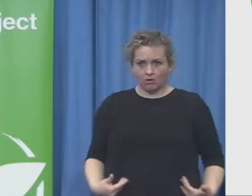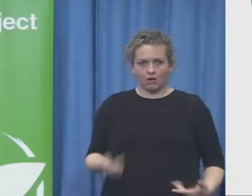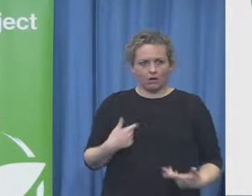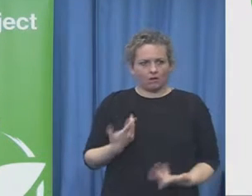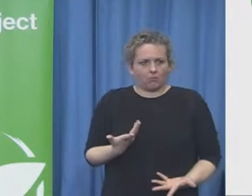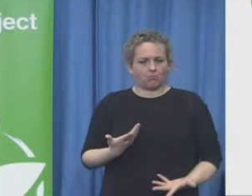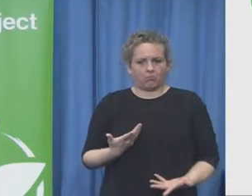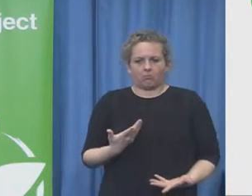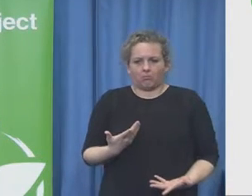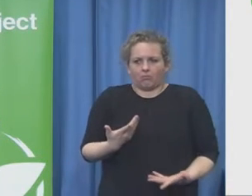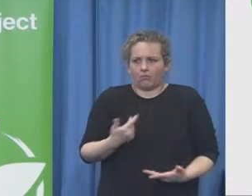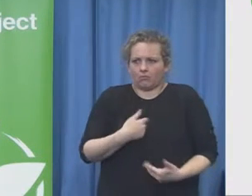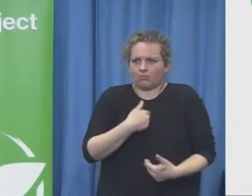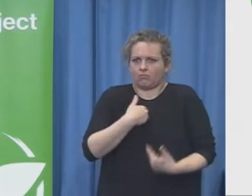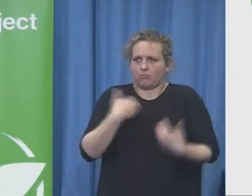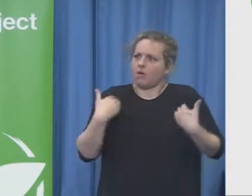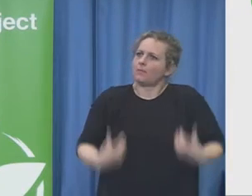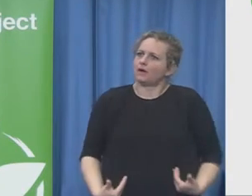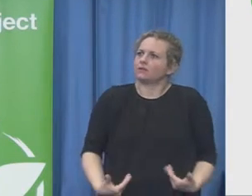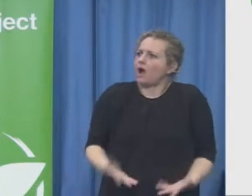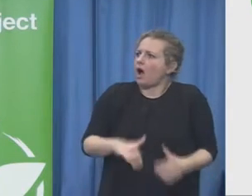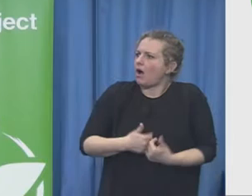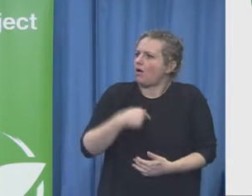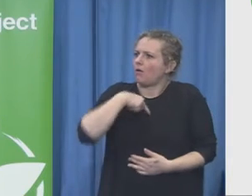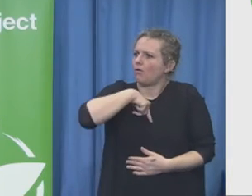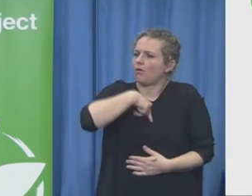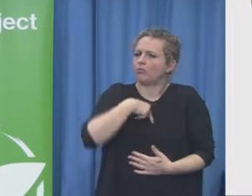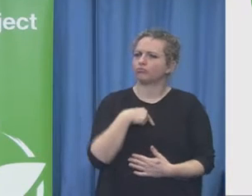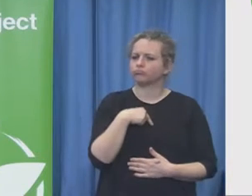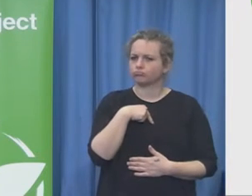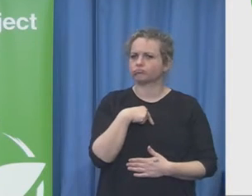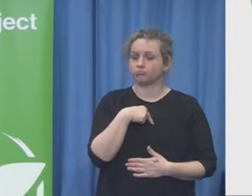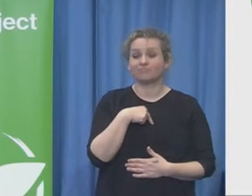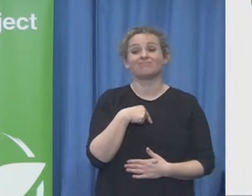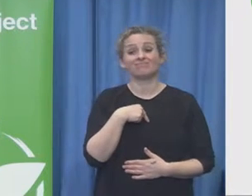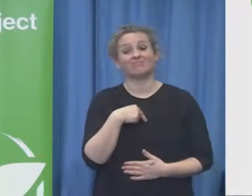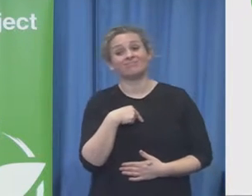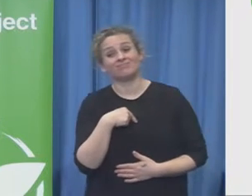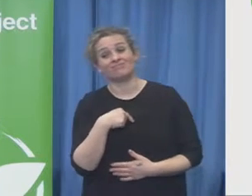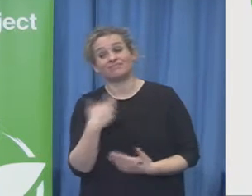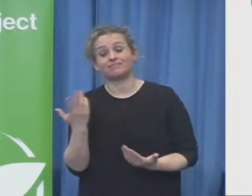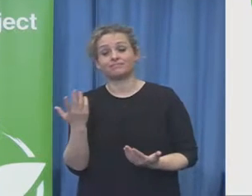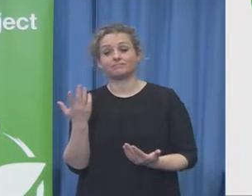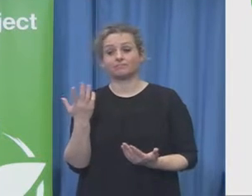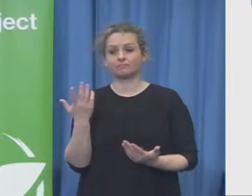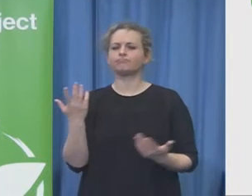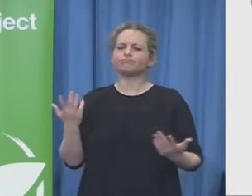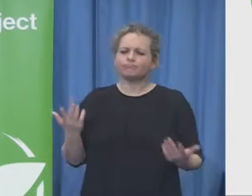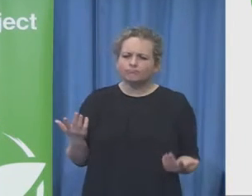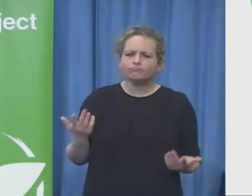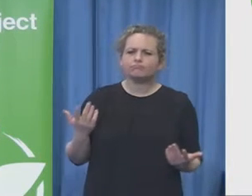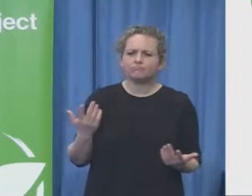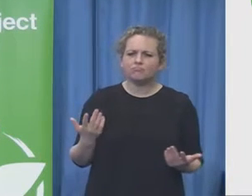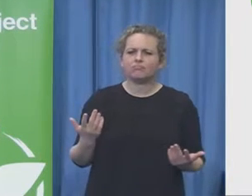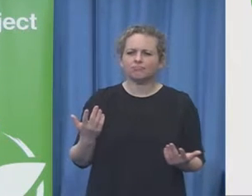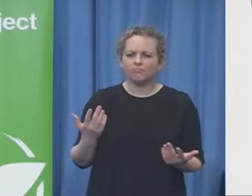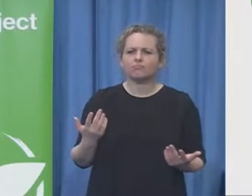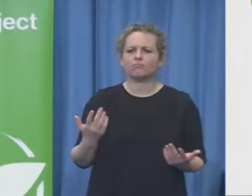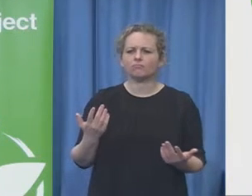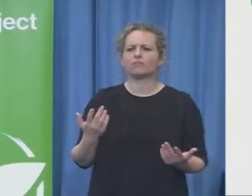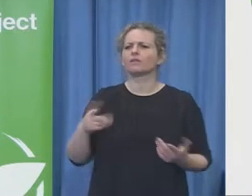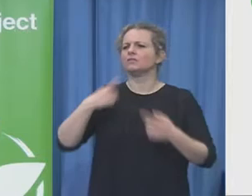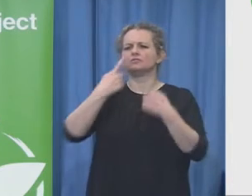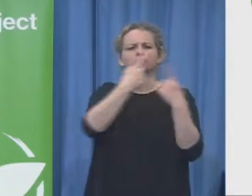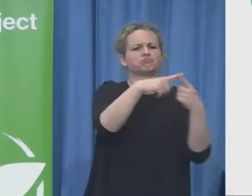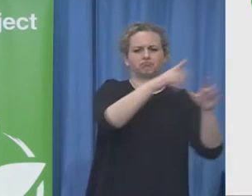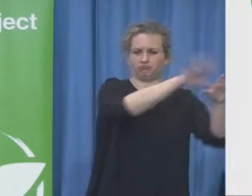entrepreneurship networks and so on, they all tend to reinforce this kind of hero culture where the social change leader is a